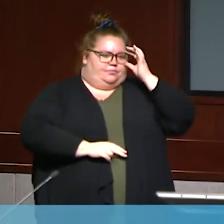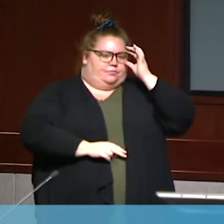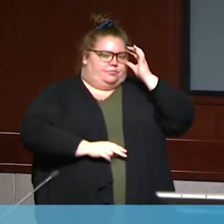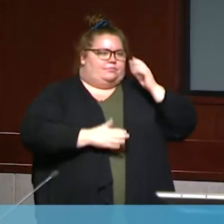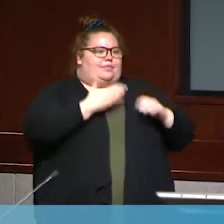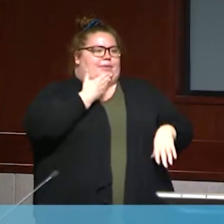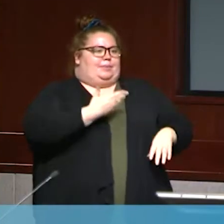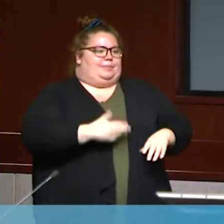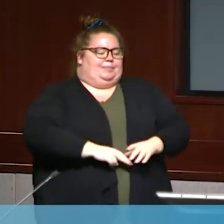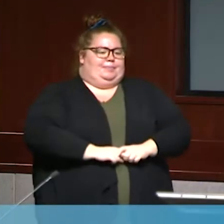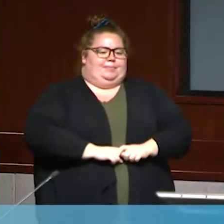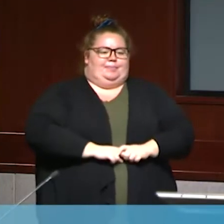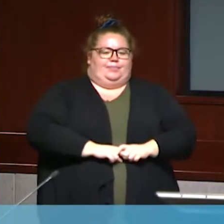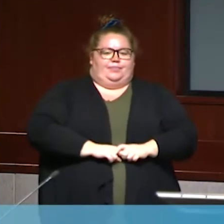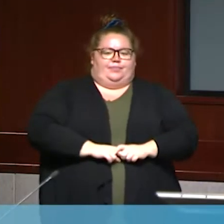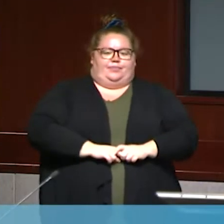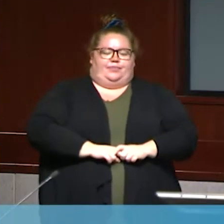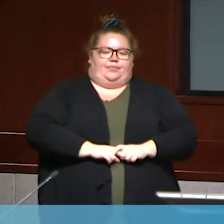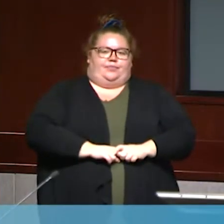Thank you.